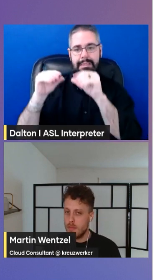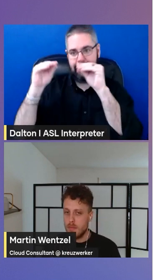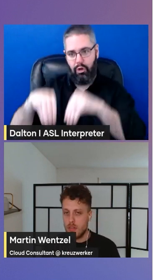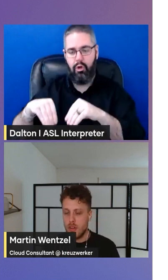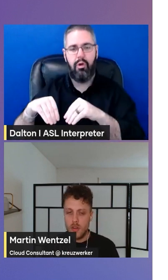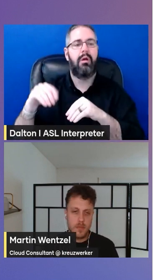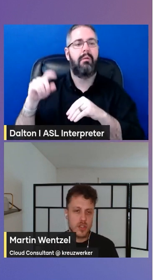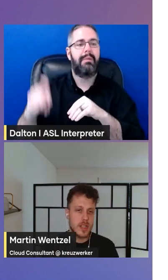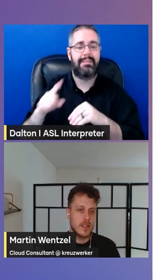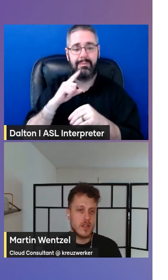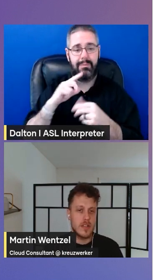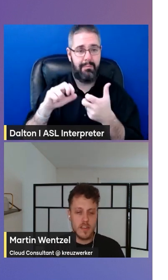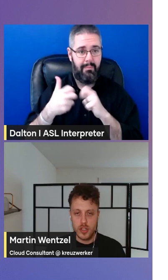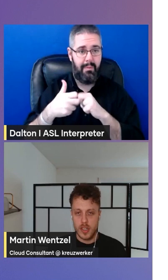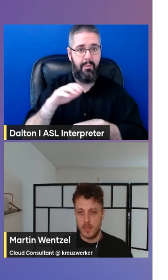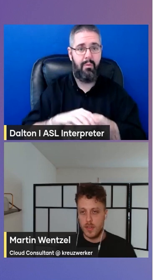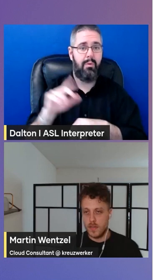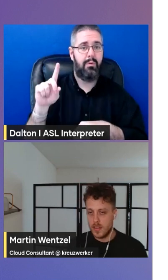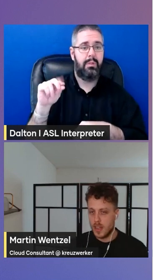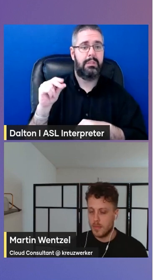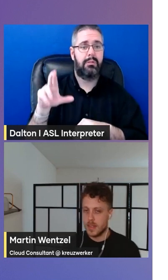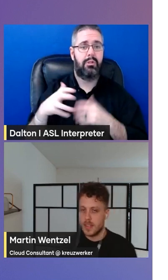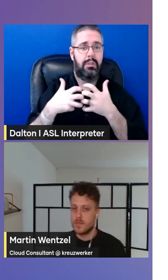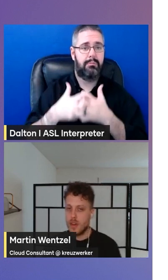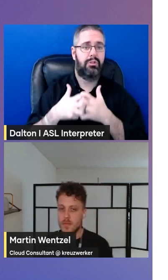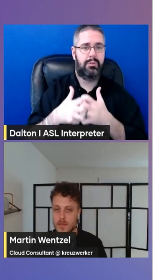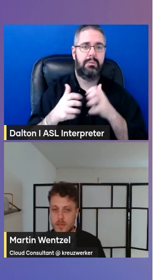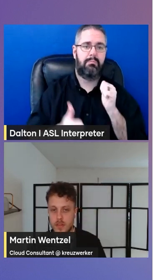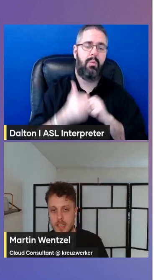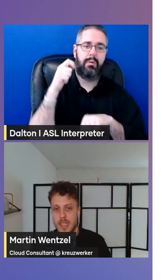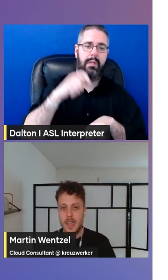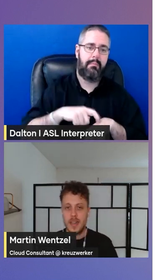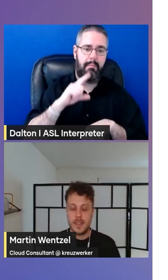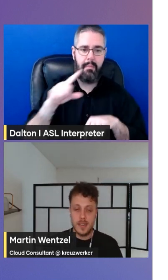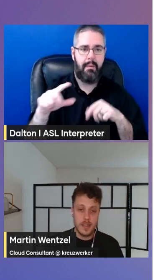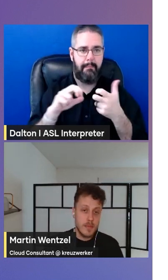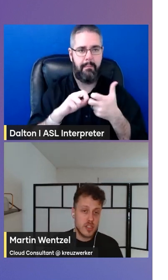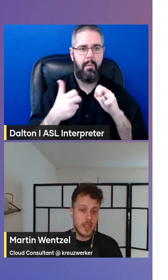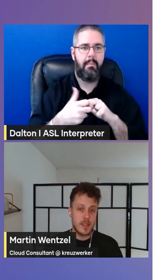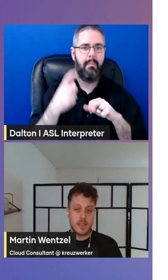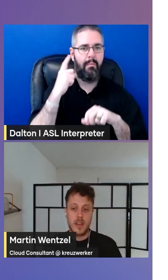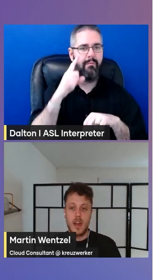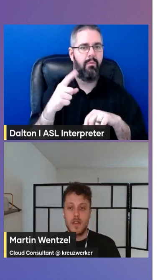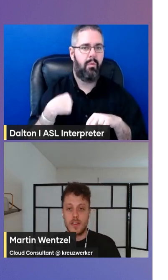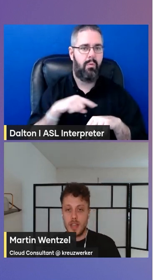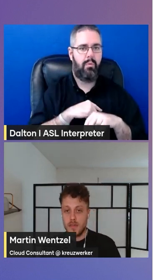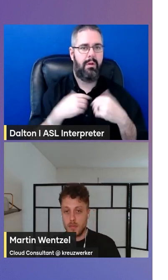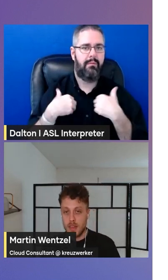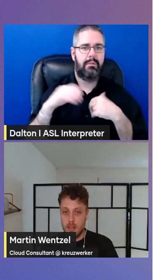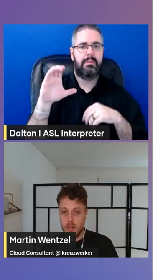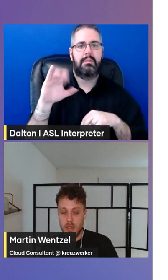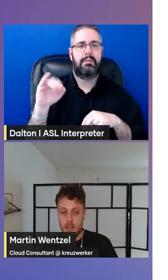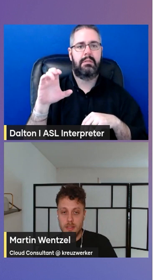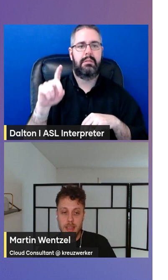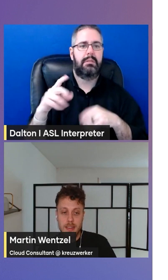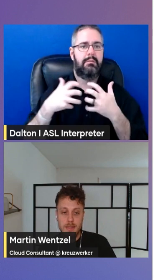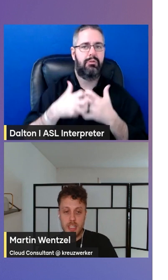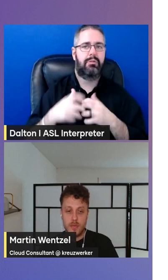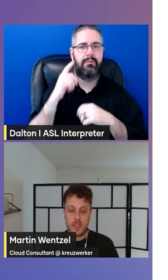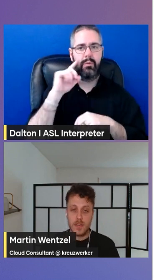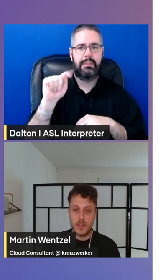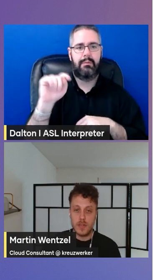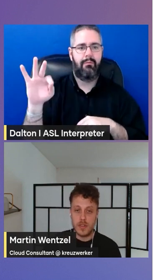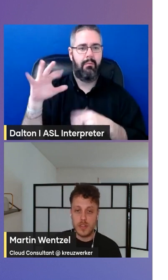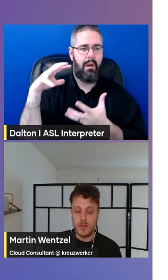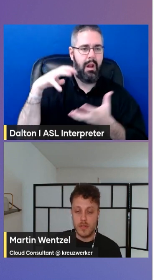not a problem on local machines, on dev machines most of the time, but it's a problem for CI/CD machines, for Terraform Cloud, because there it's